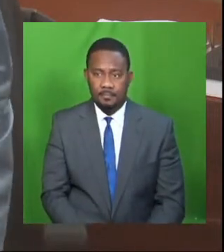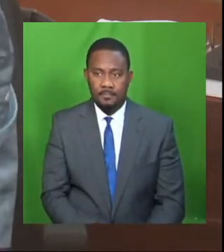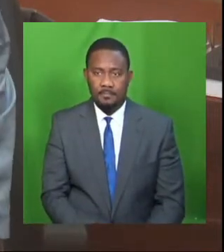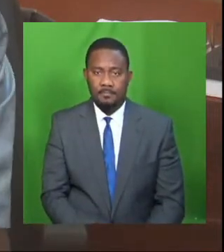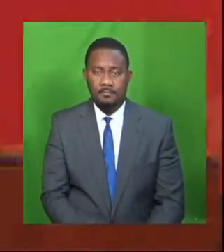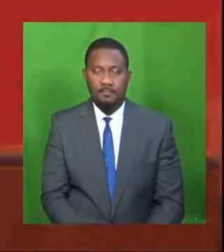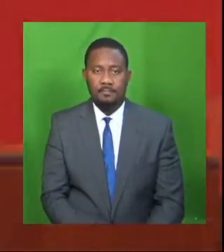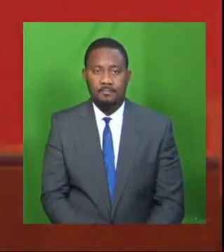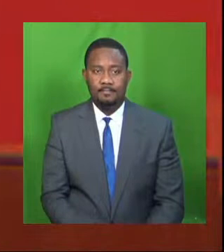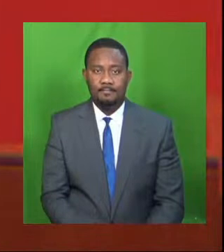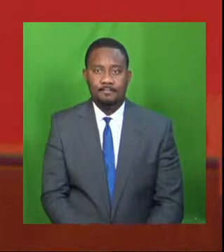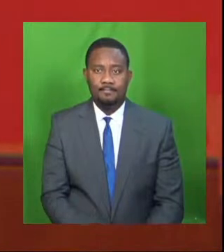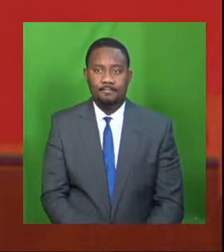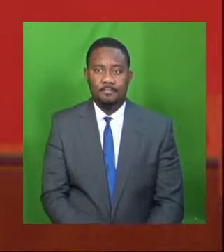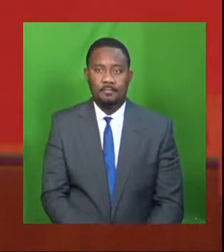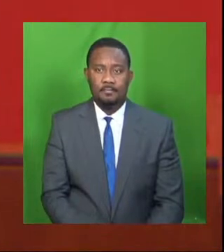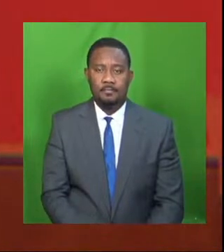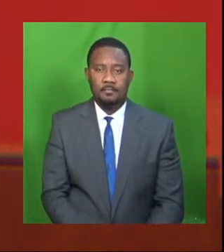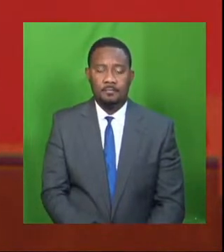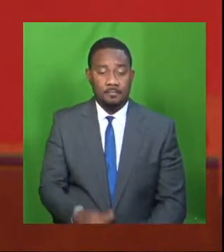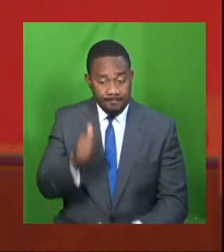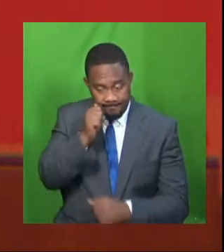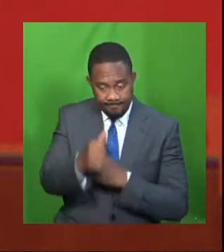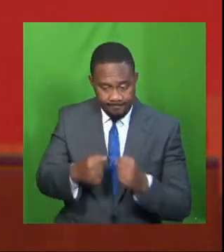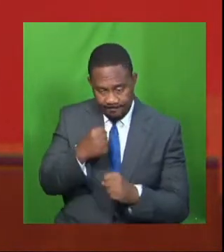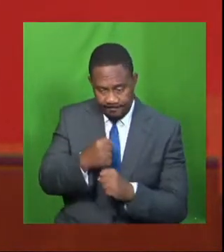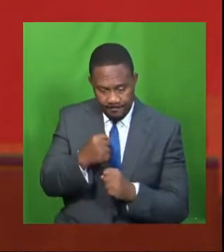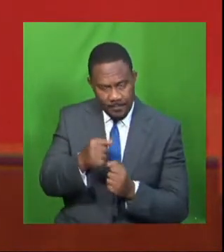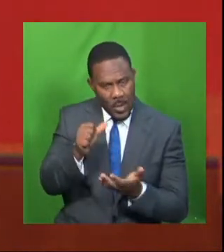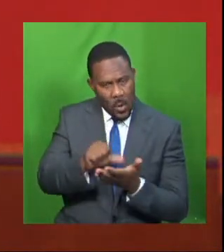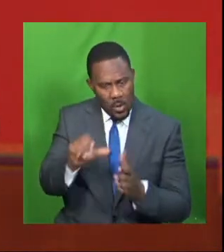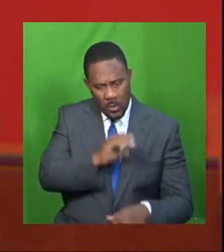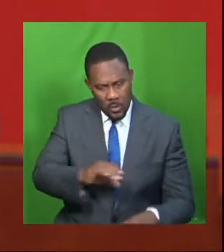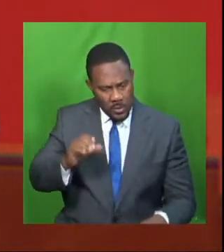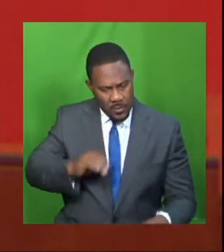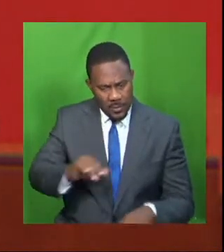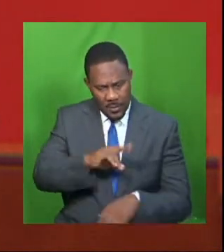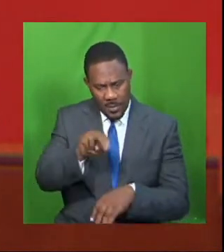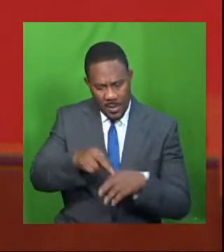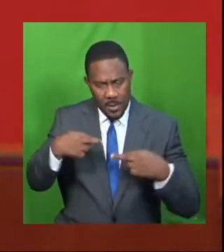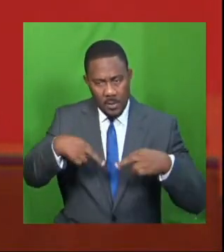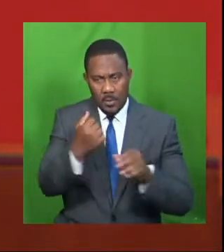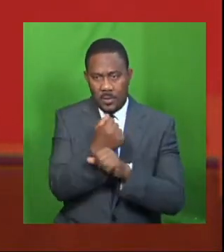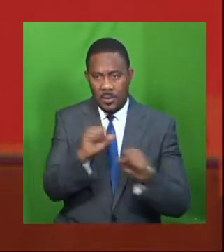Which item? The exemption bill 2022. It's not on the order.